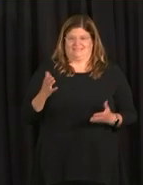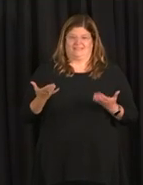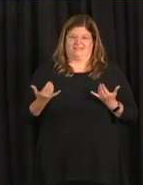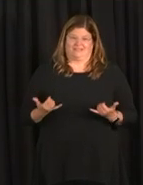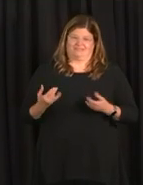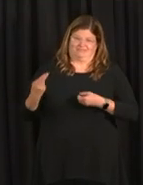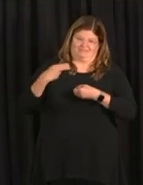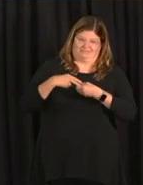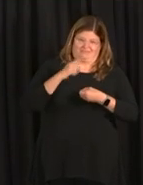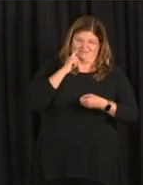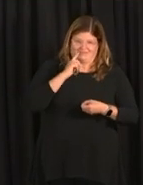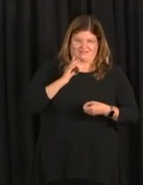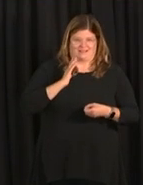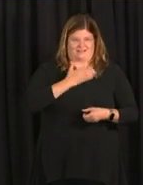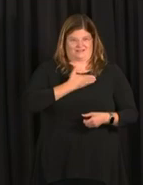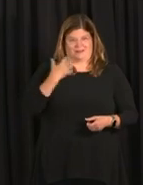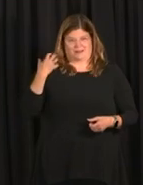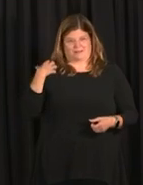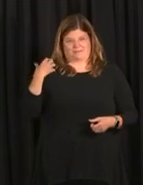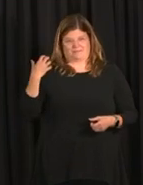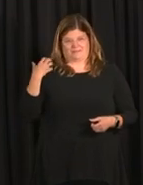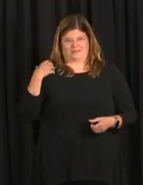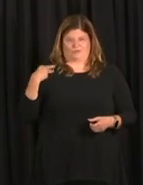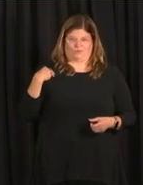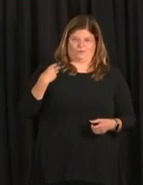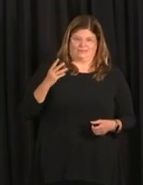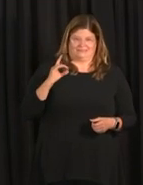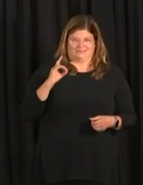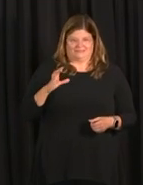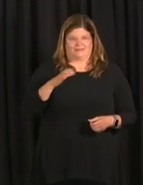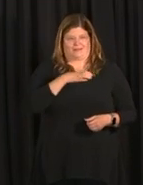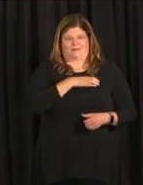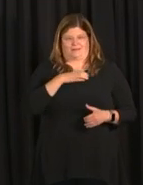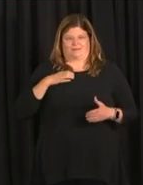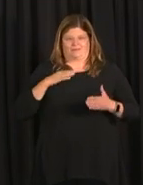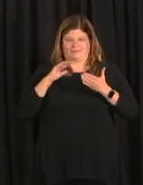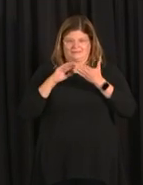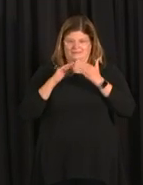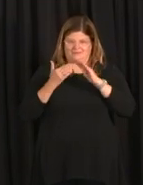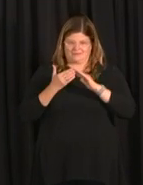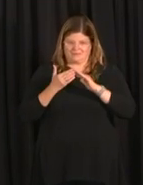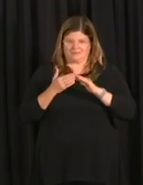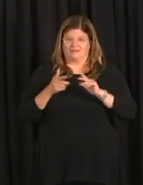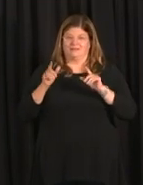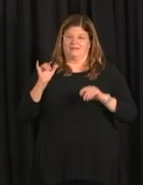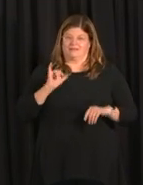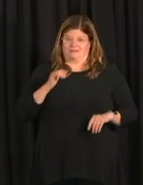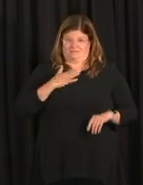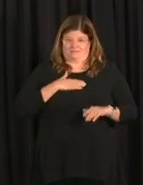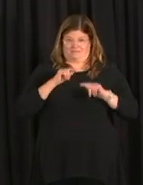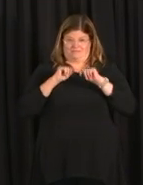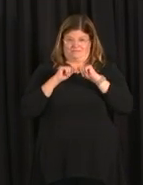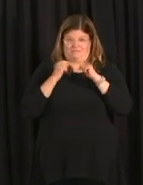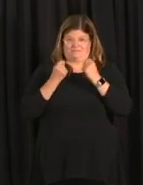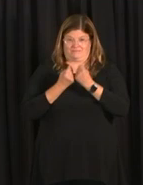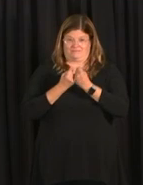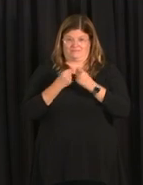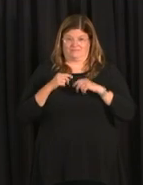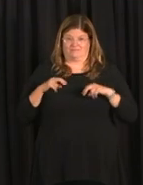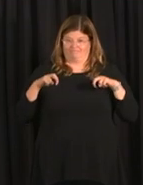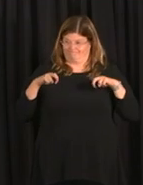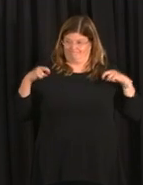of Columbia, Phil Mendelson, as well as members of my cabinet to provide a situational